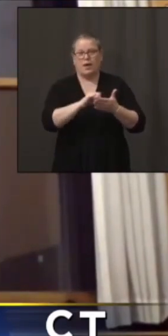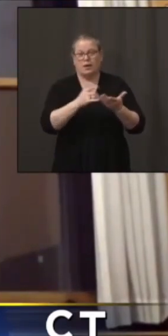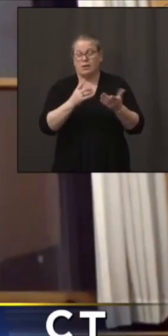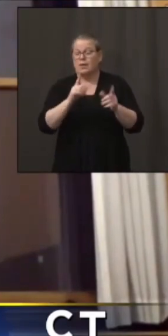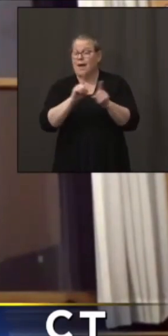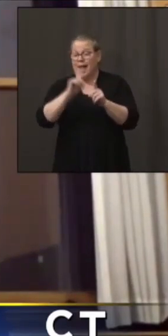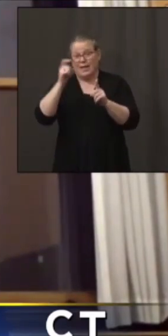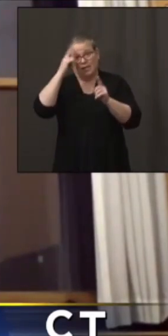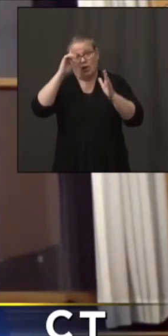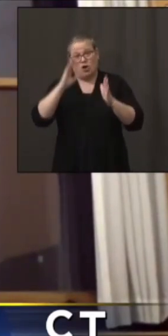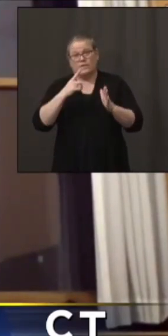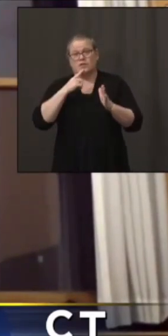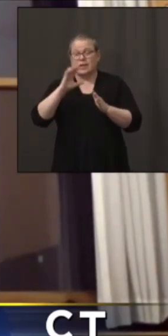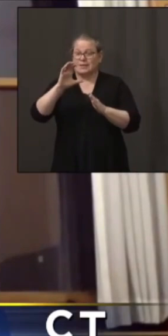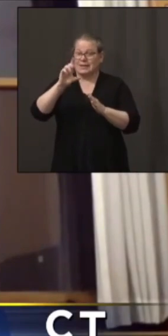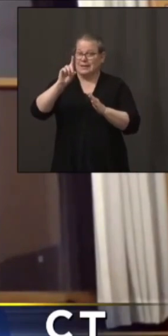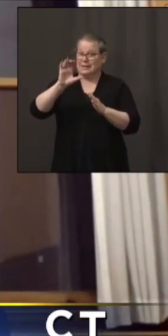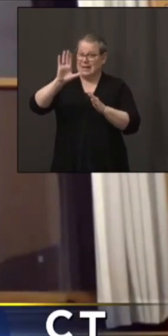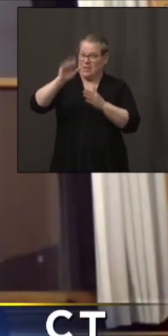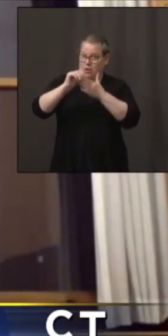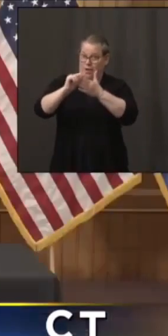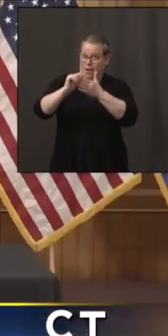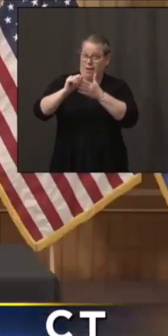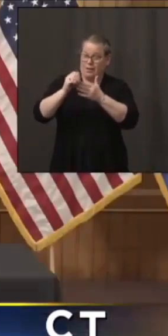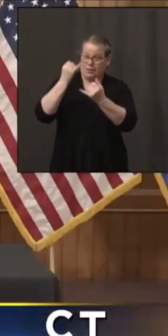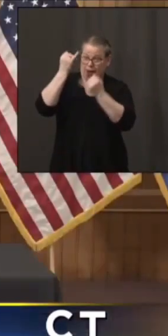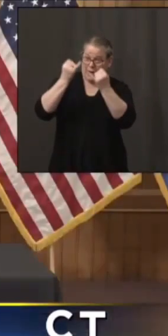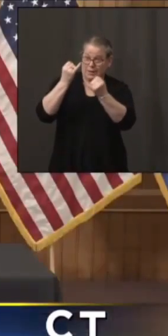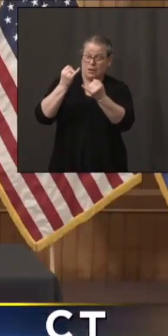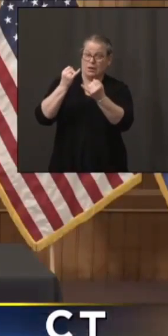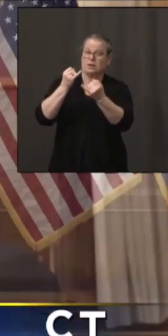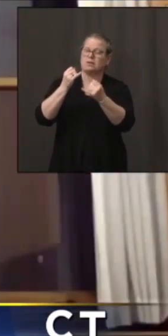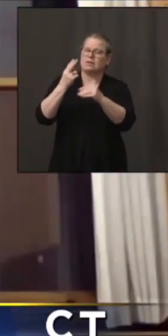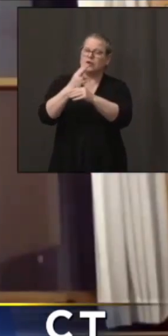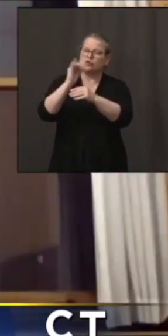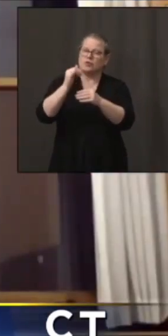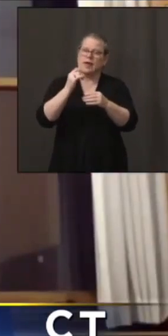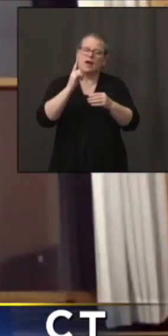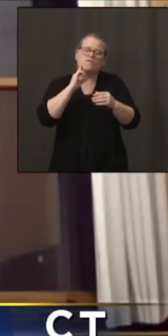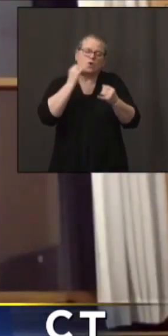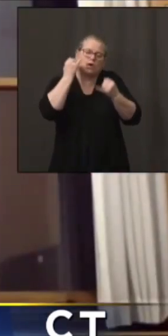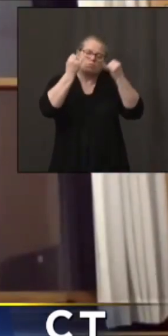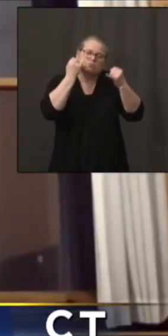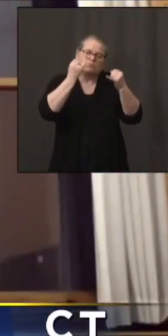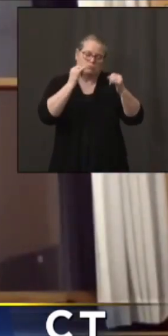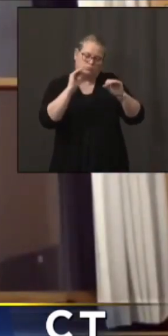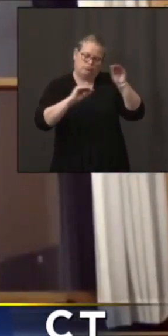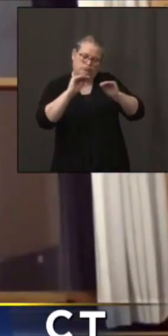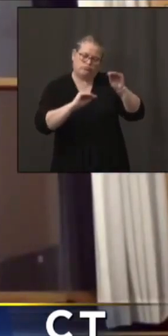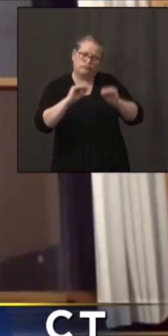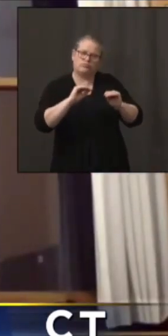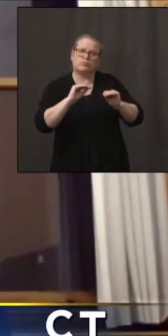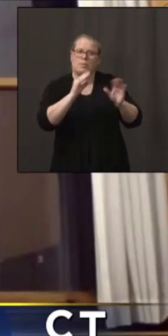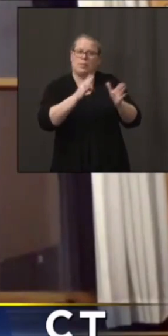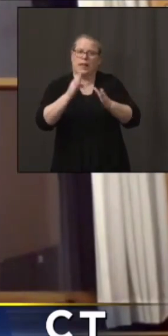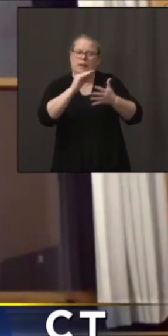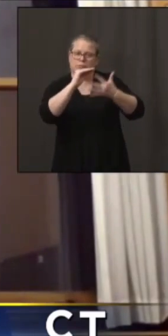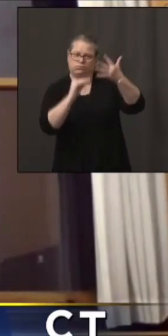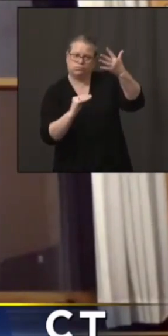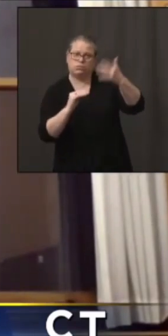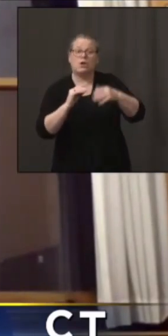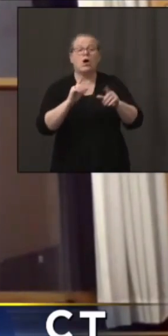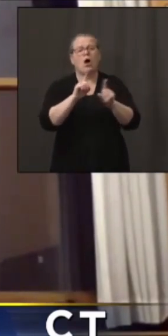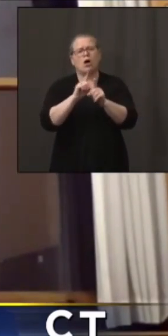kind of building off that initial CDC guidance. Well, one other thing, if I could just add quickly, building on Pat's last answer too